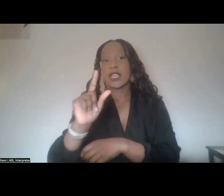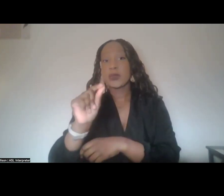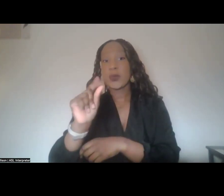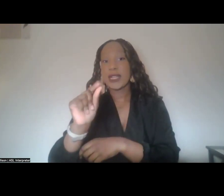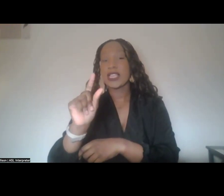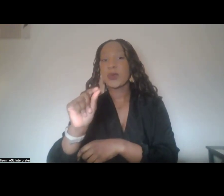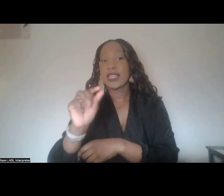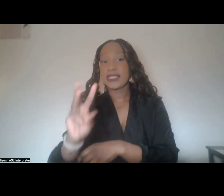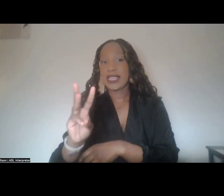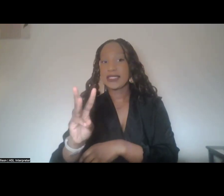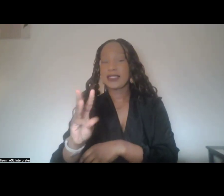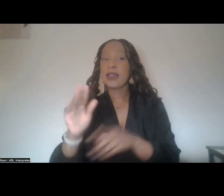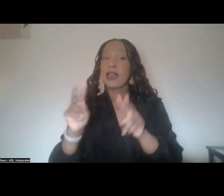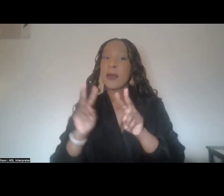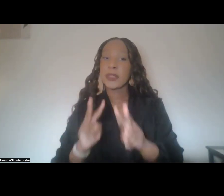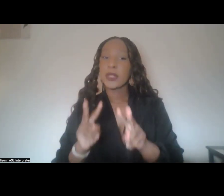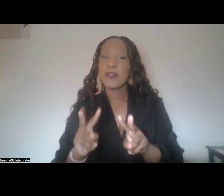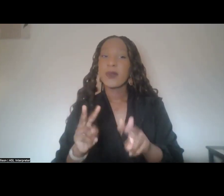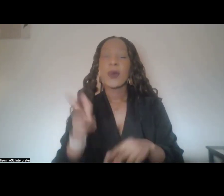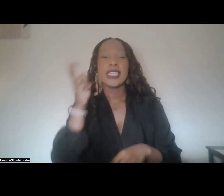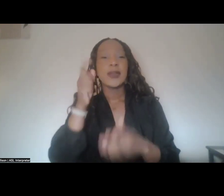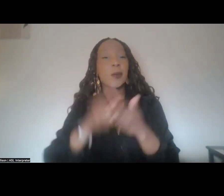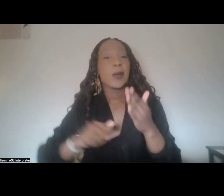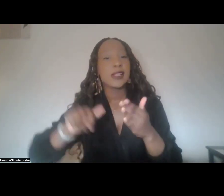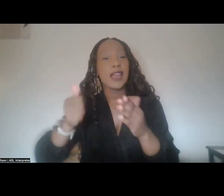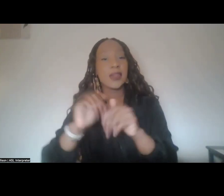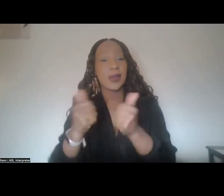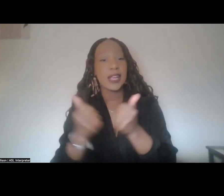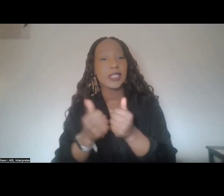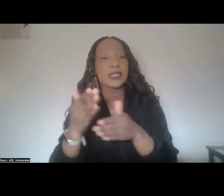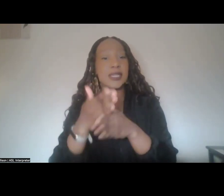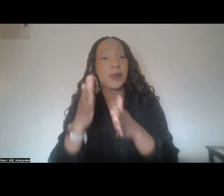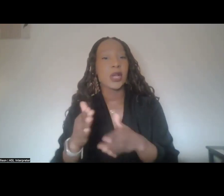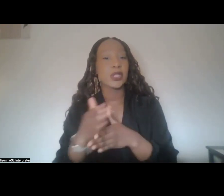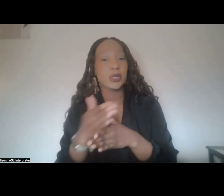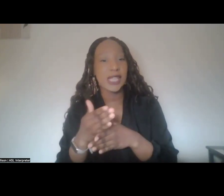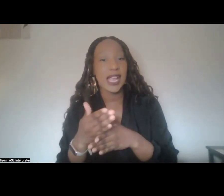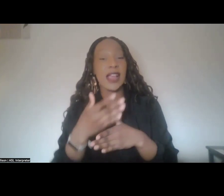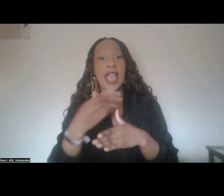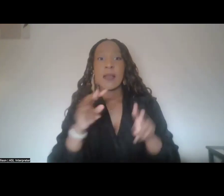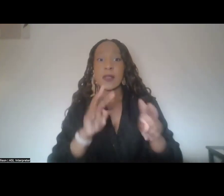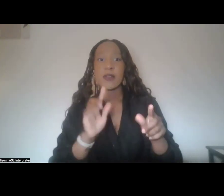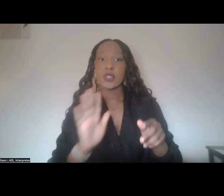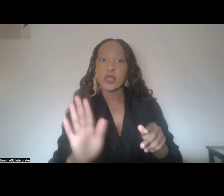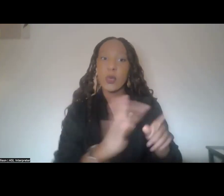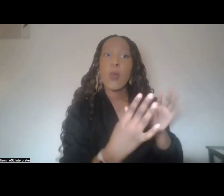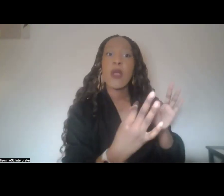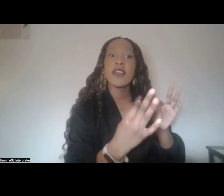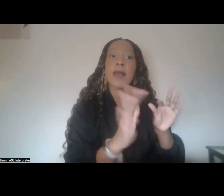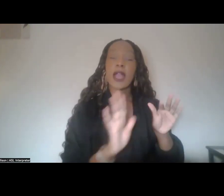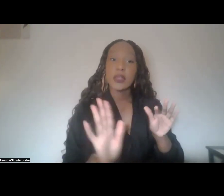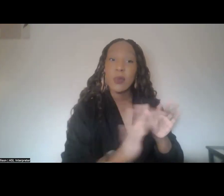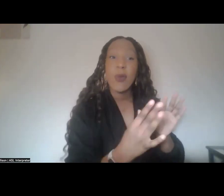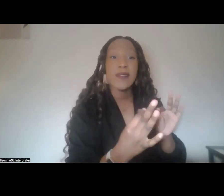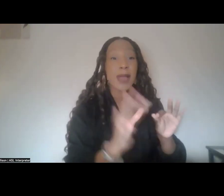to hearing what our agency partners have to share and the community's questions and input. Your voices really are essential in this process.